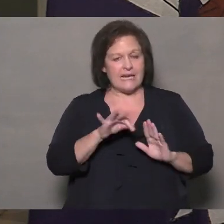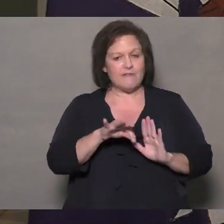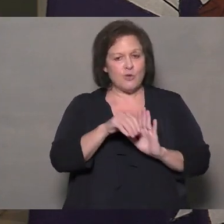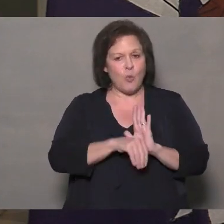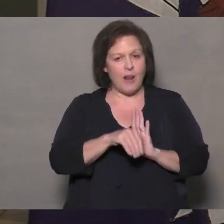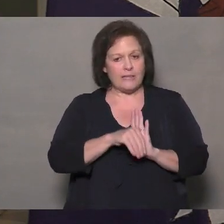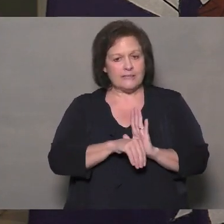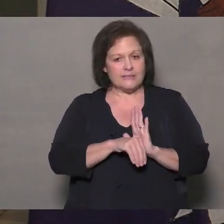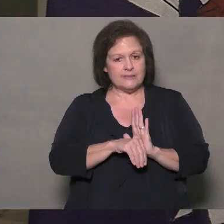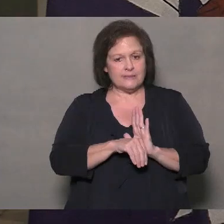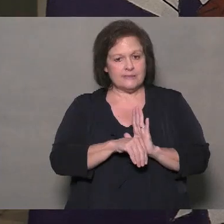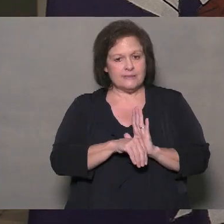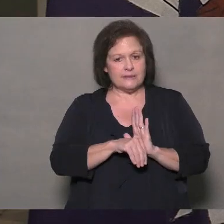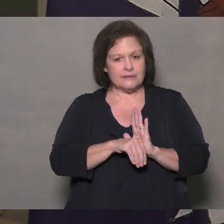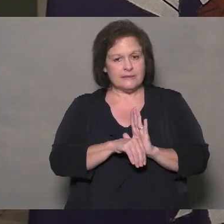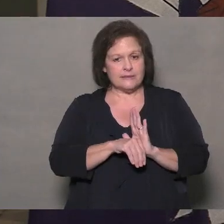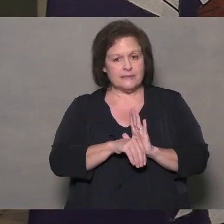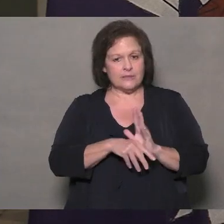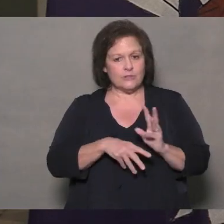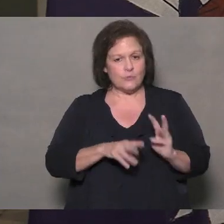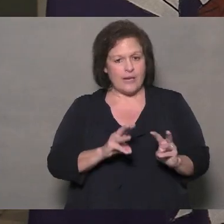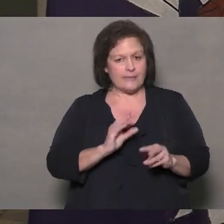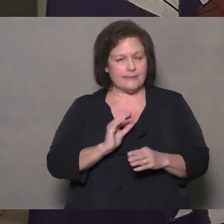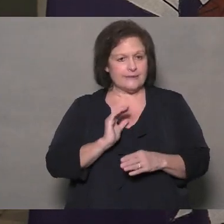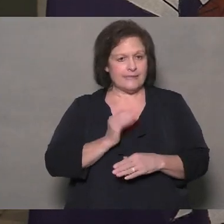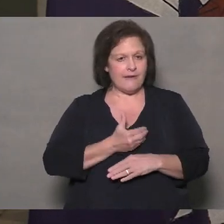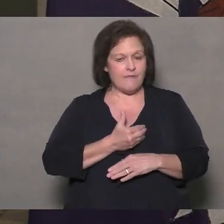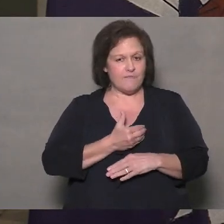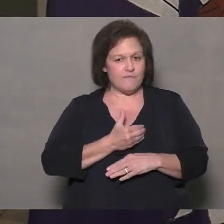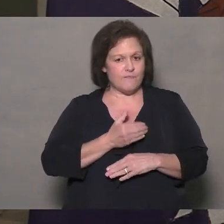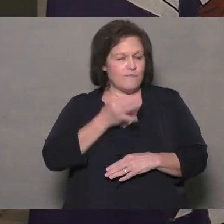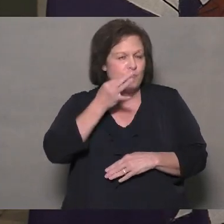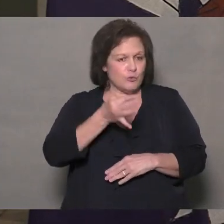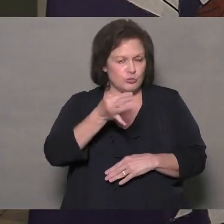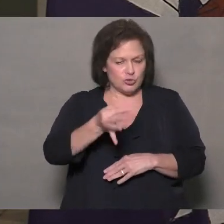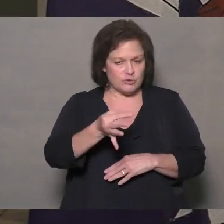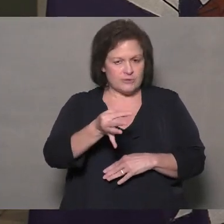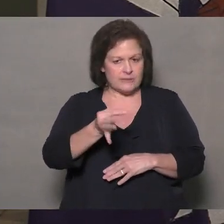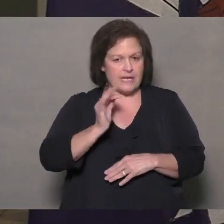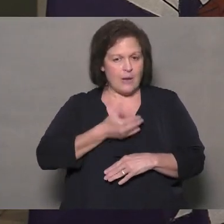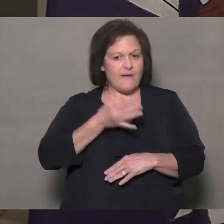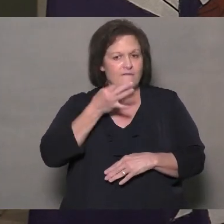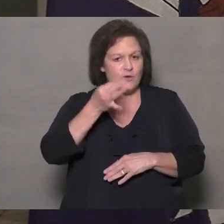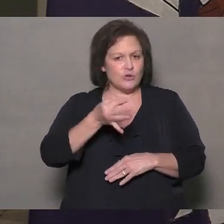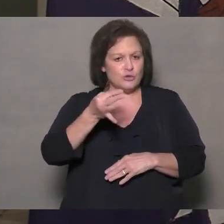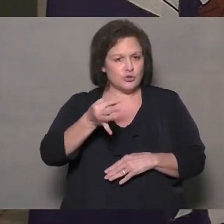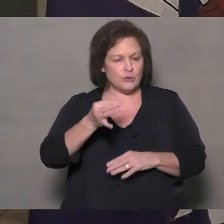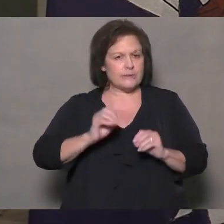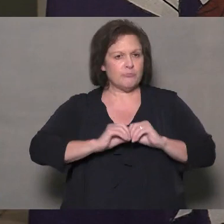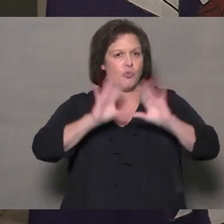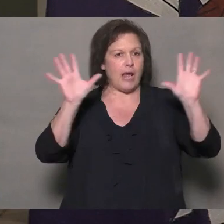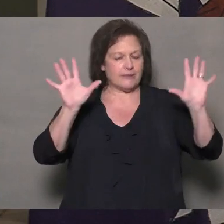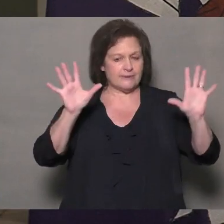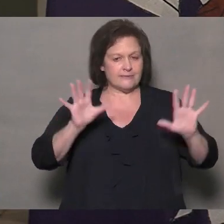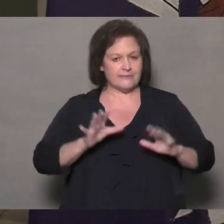New Orleans. The way is in our front, and our future is bright.